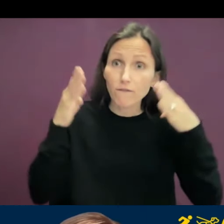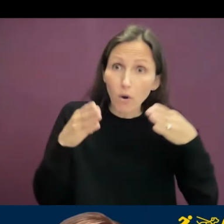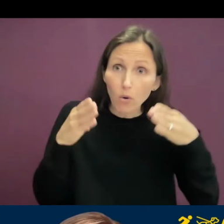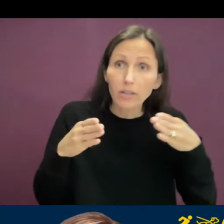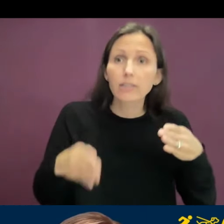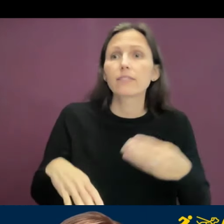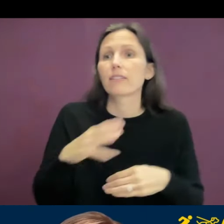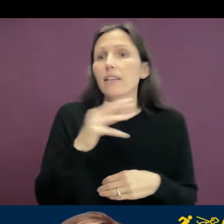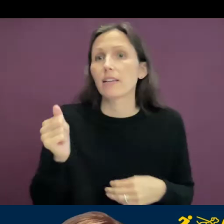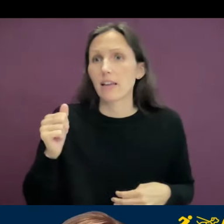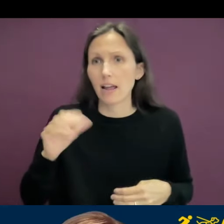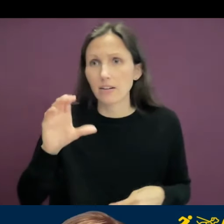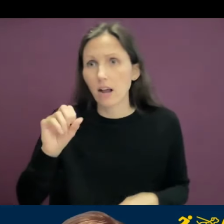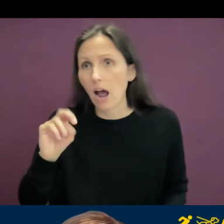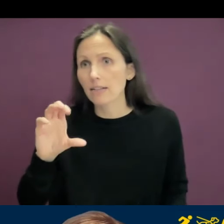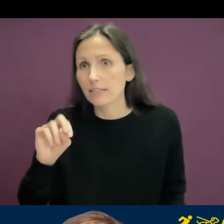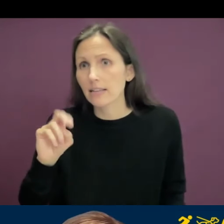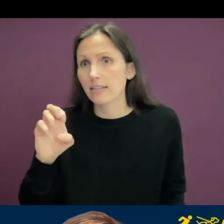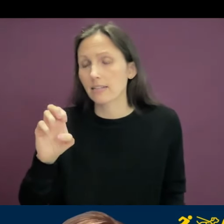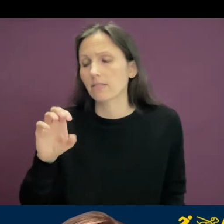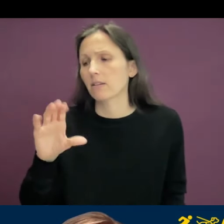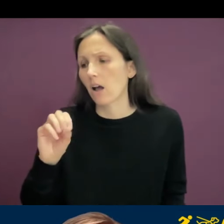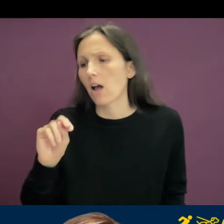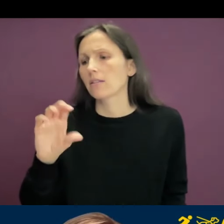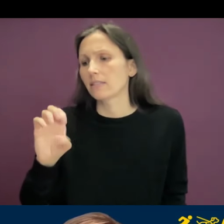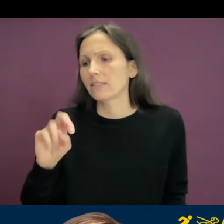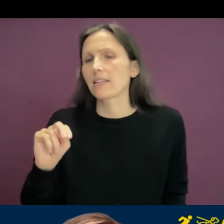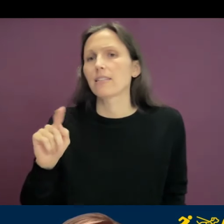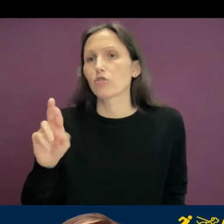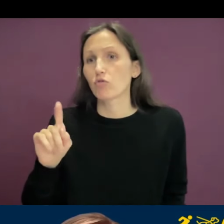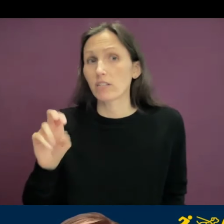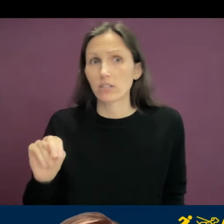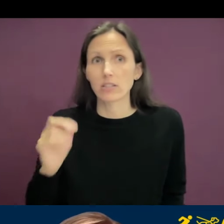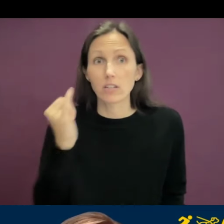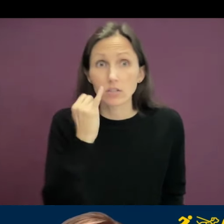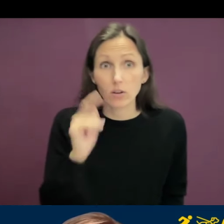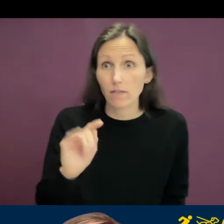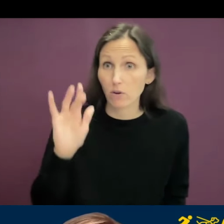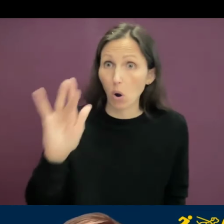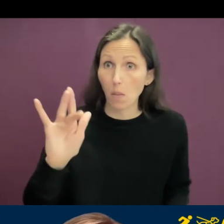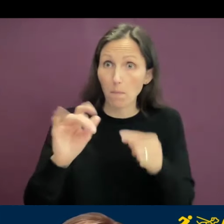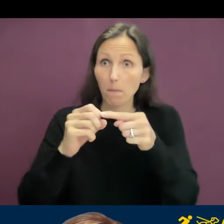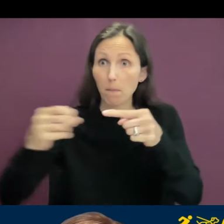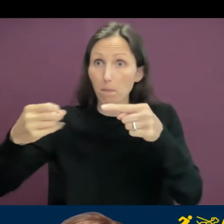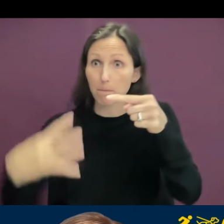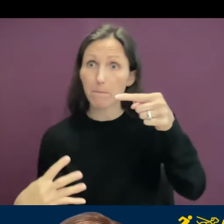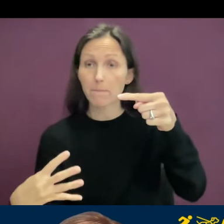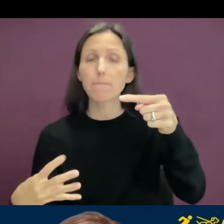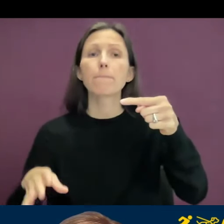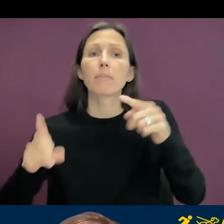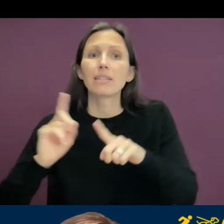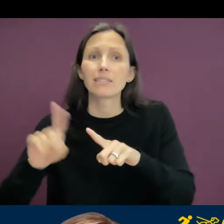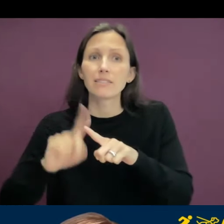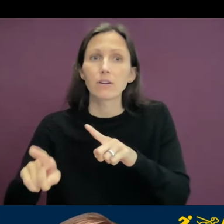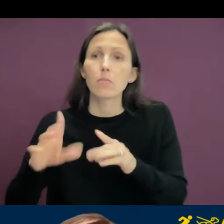concentration. So if we select this button, it will drop down a number of products, services, and